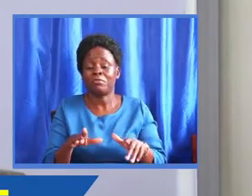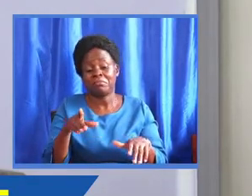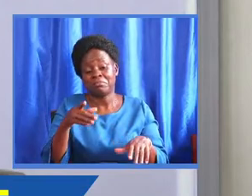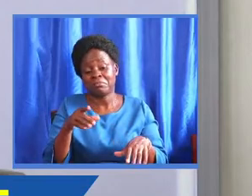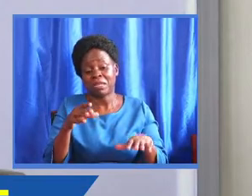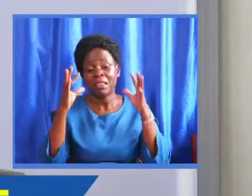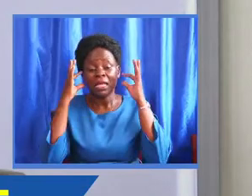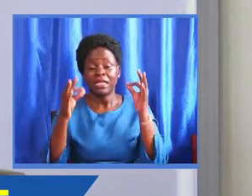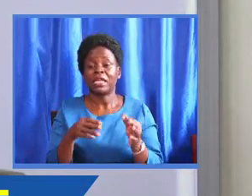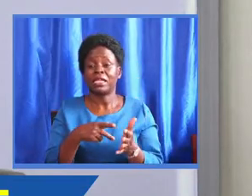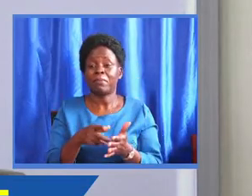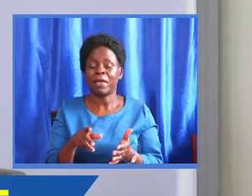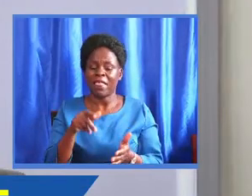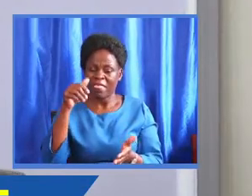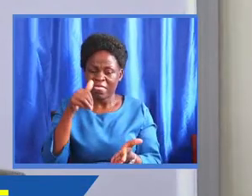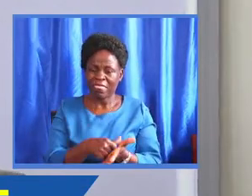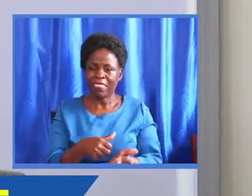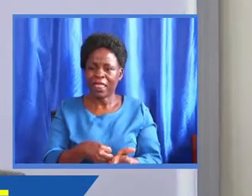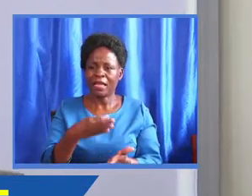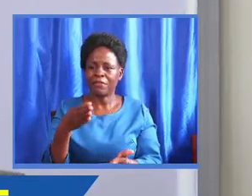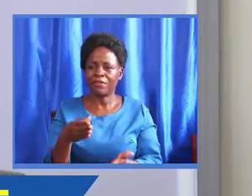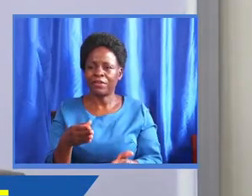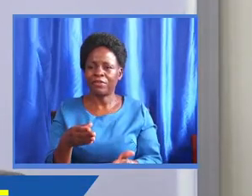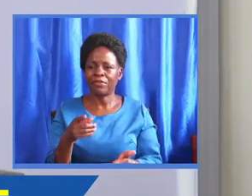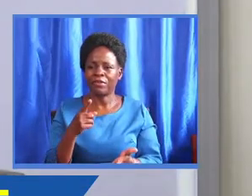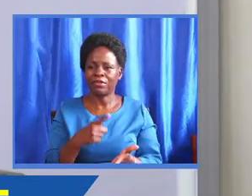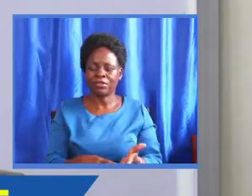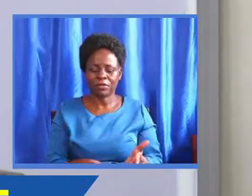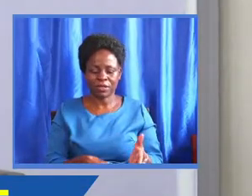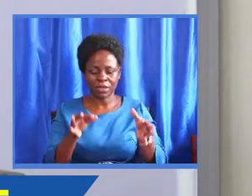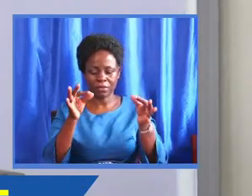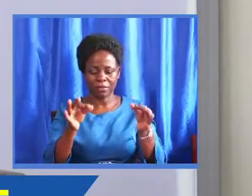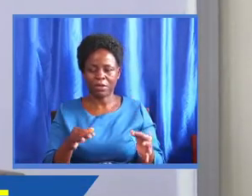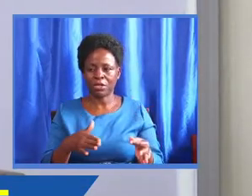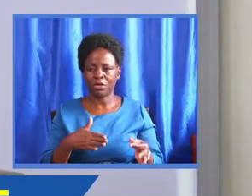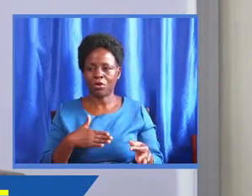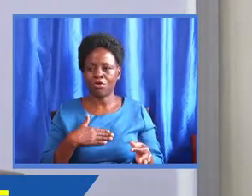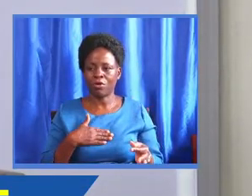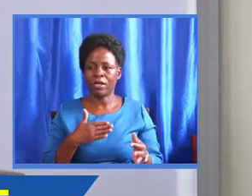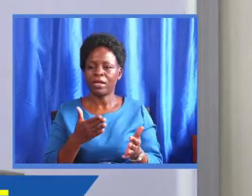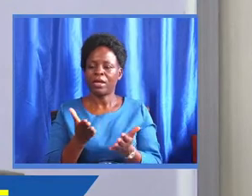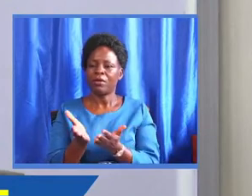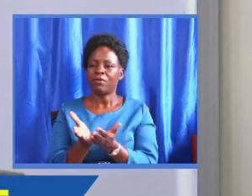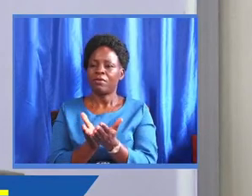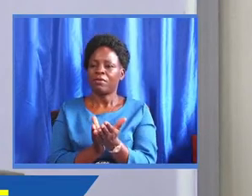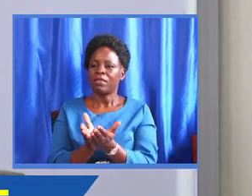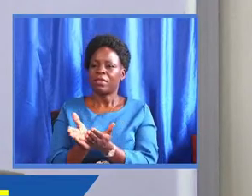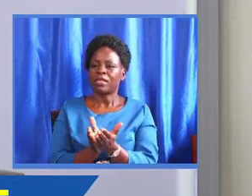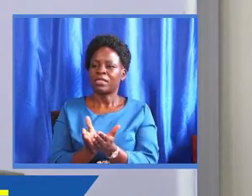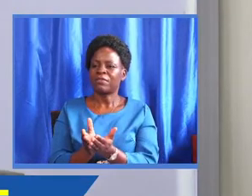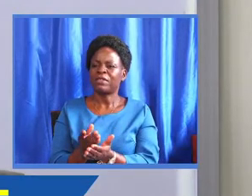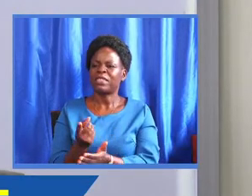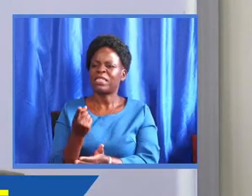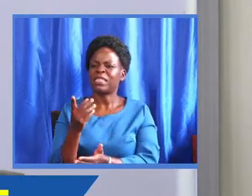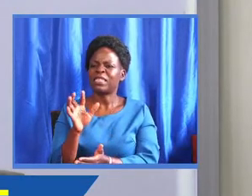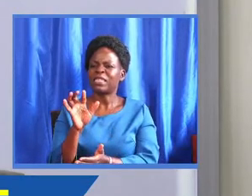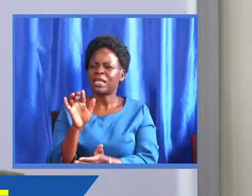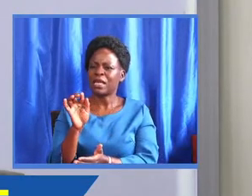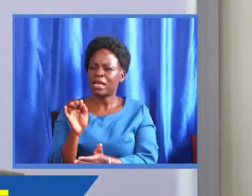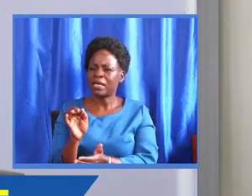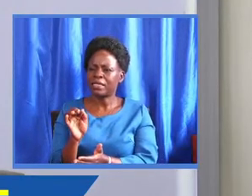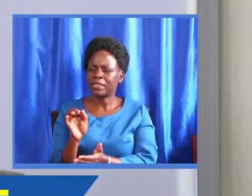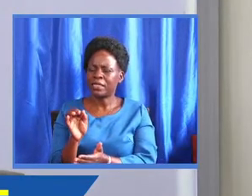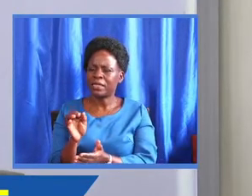determined. That value is what the property owner is telling you. Now, the service is 18% on top of